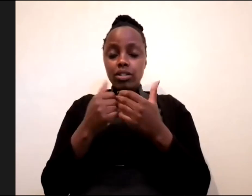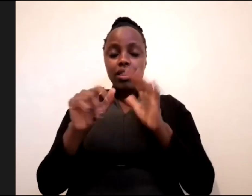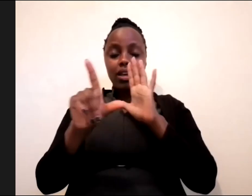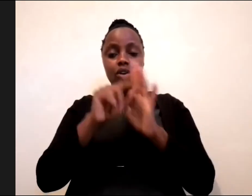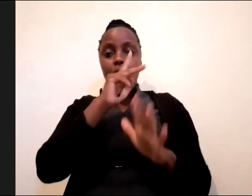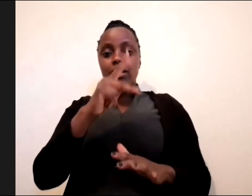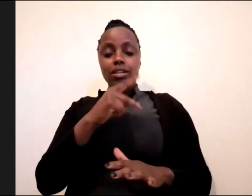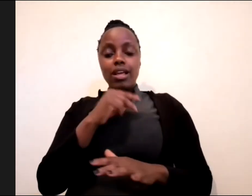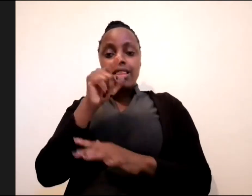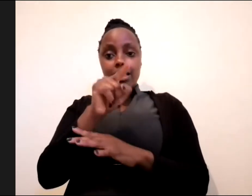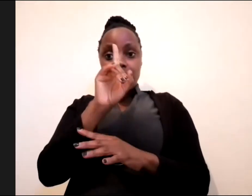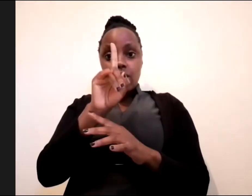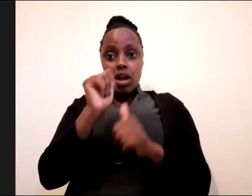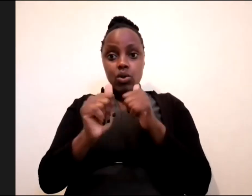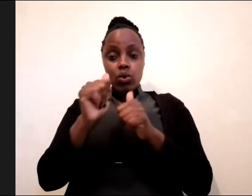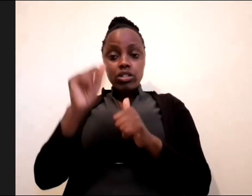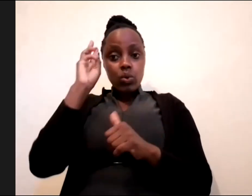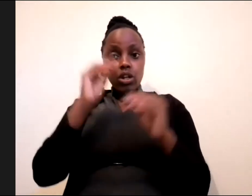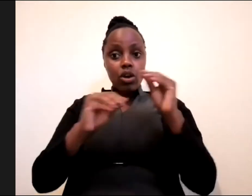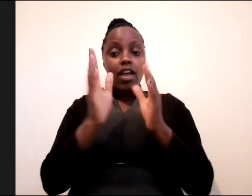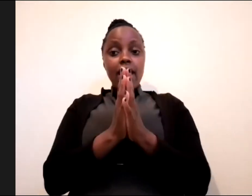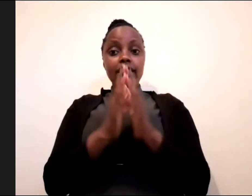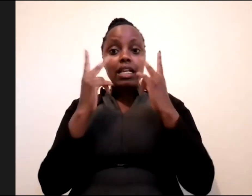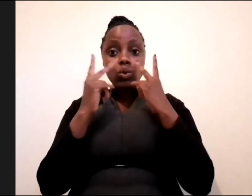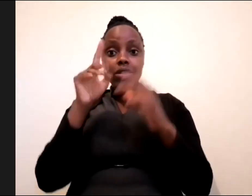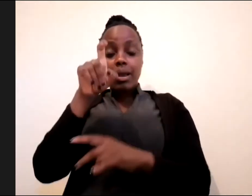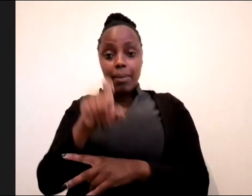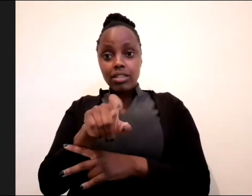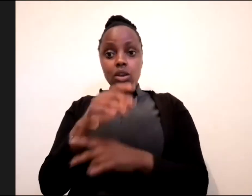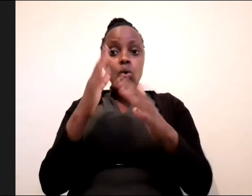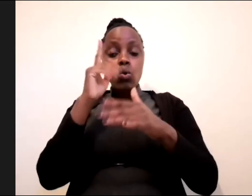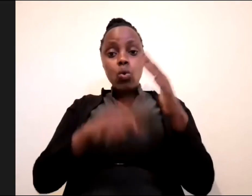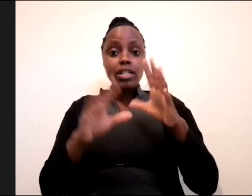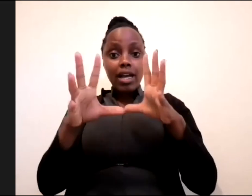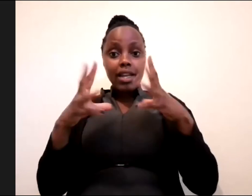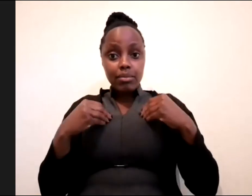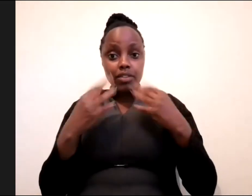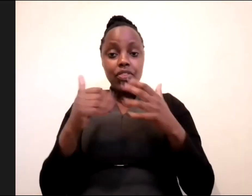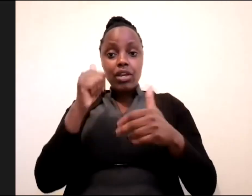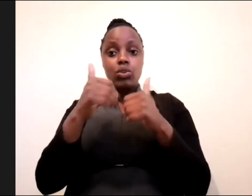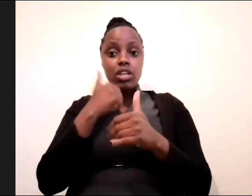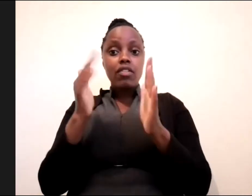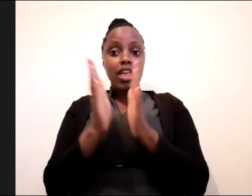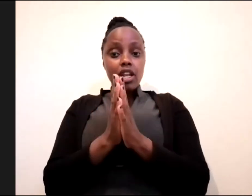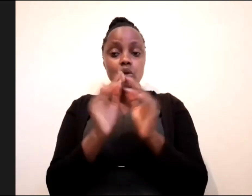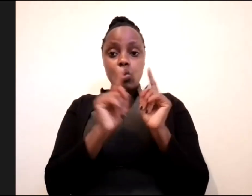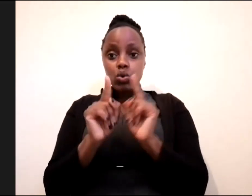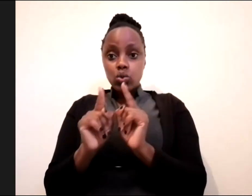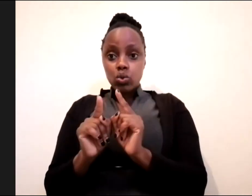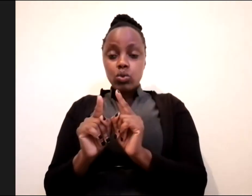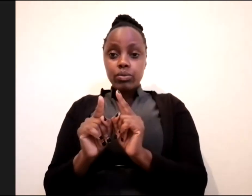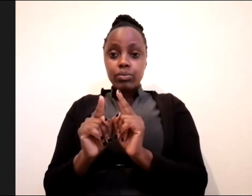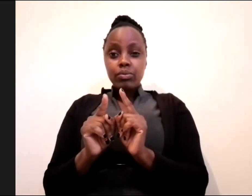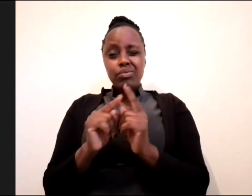really the one in the third country, so you have to see the most adapted with less burdens, the